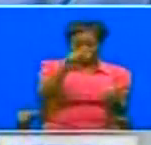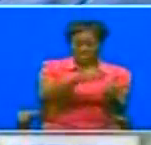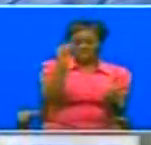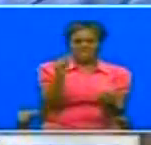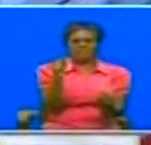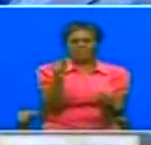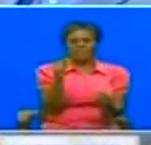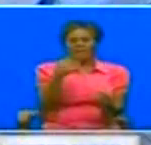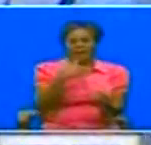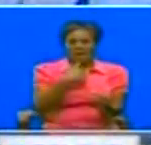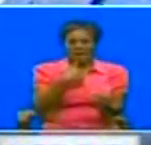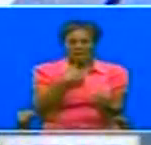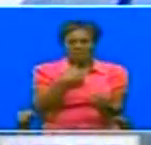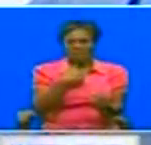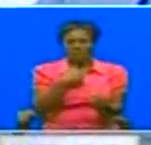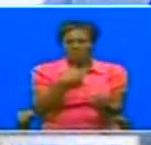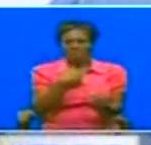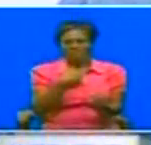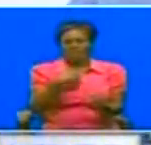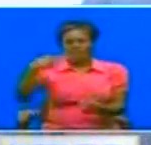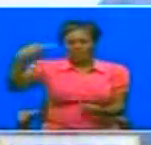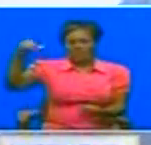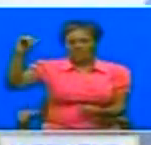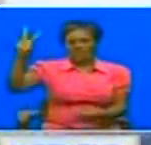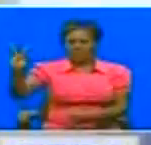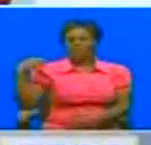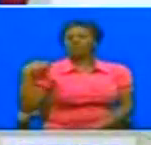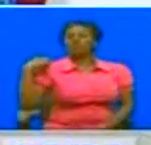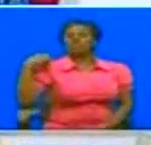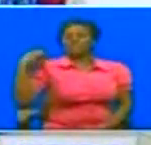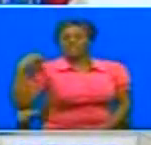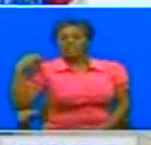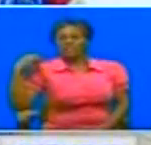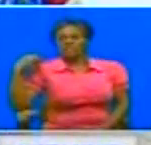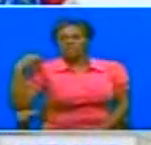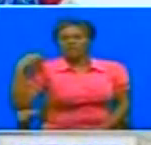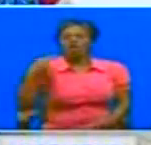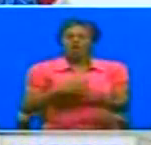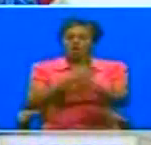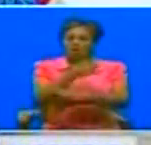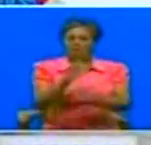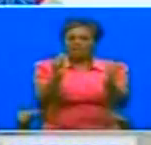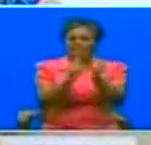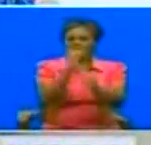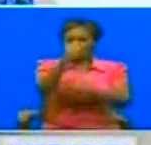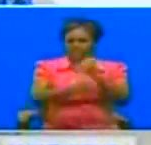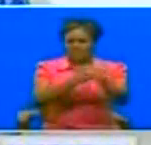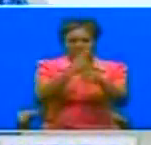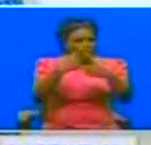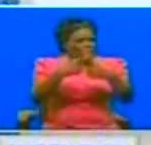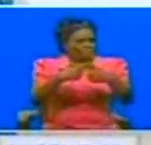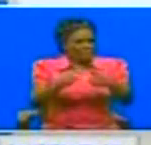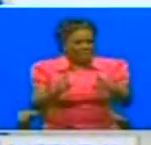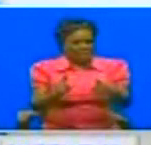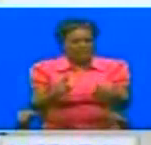testing. We have had a call for HIV testing, voluntary HIV testing, for almost over a decade now. But still, we